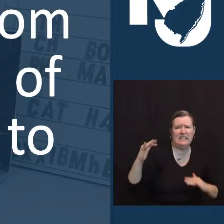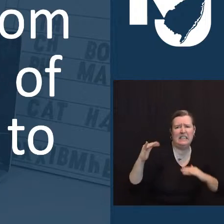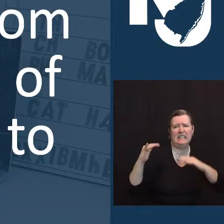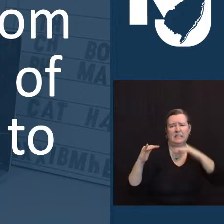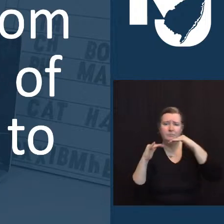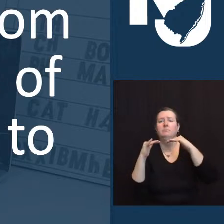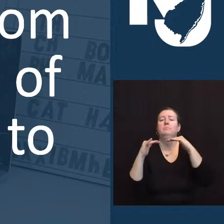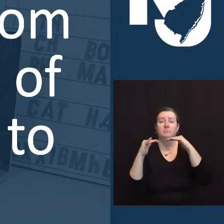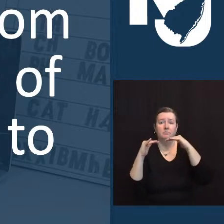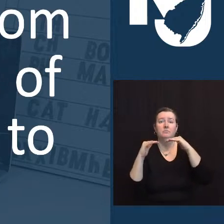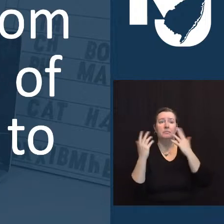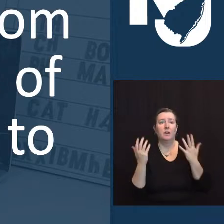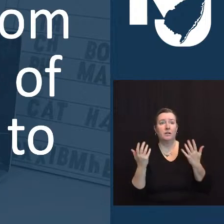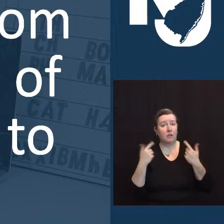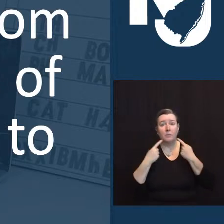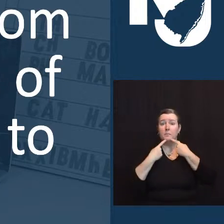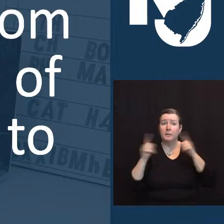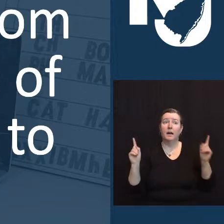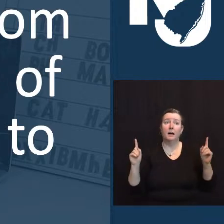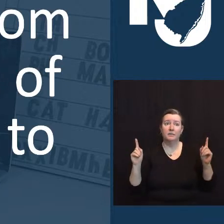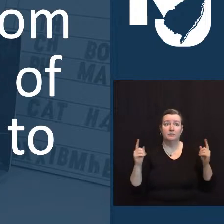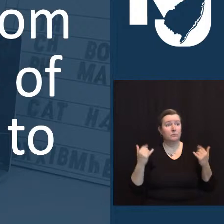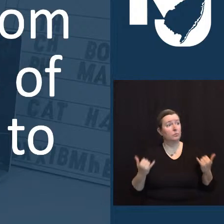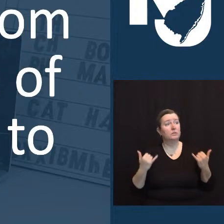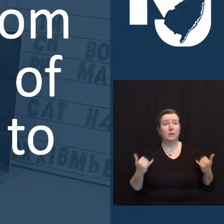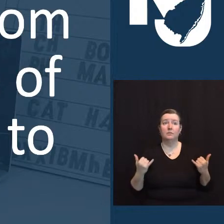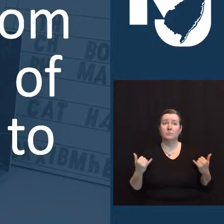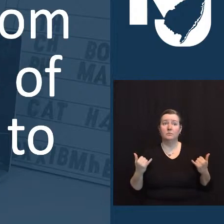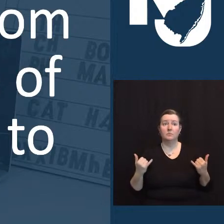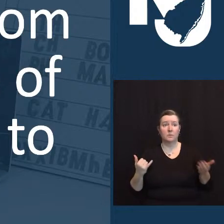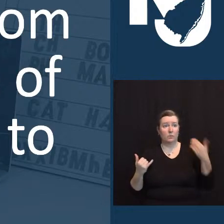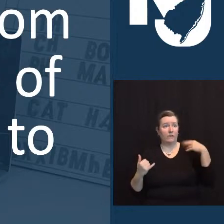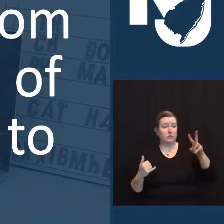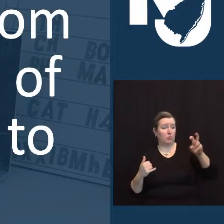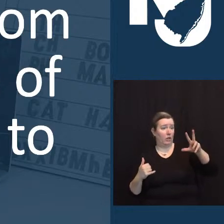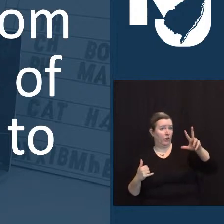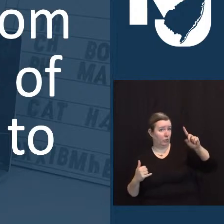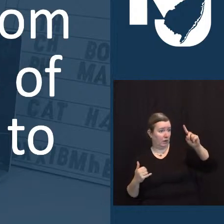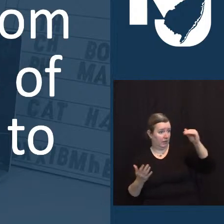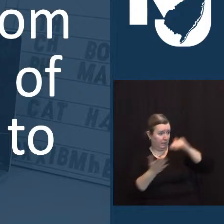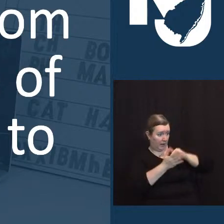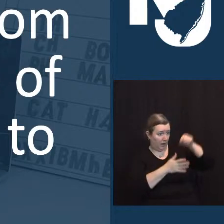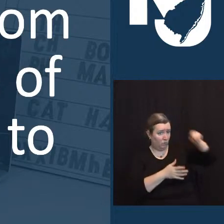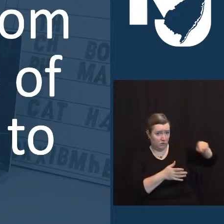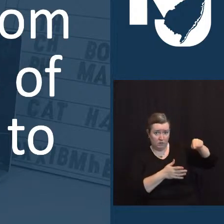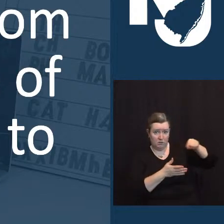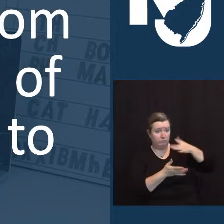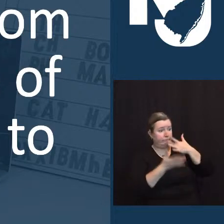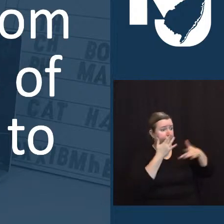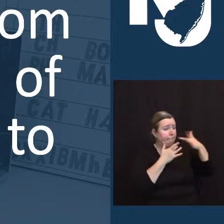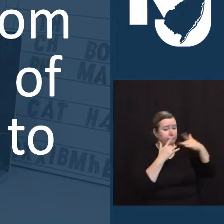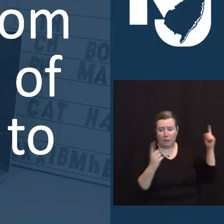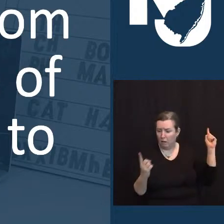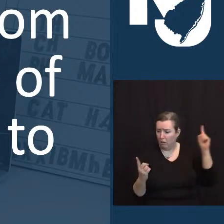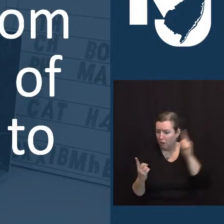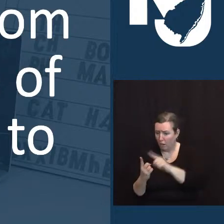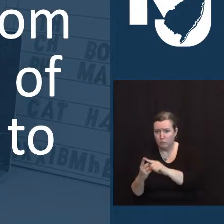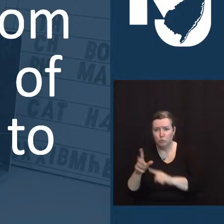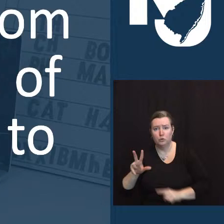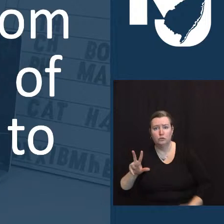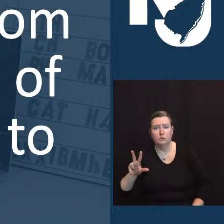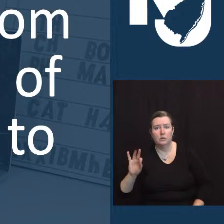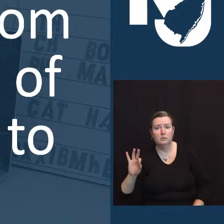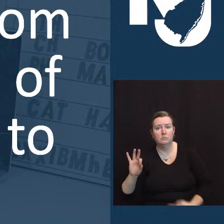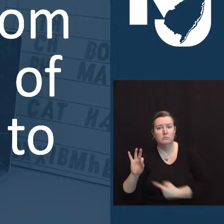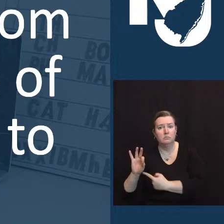the statewide student need is down from an initial estimate of 231,000 to a known total of just